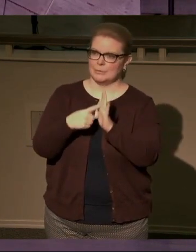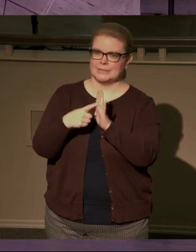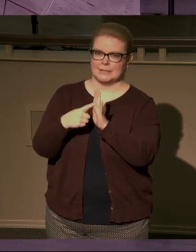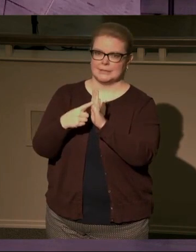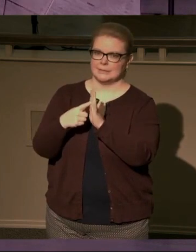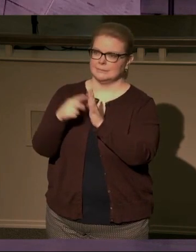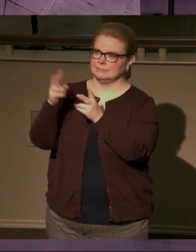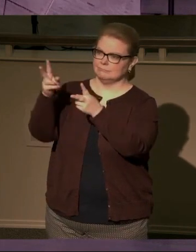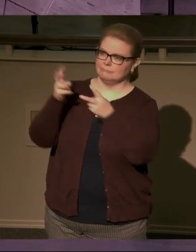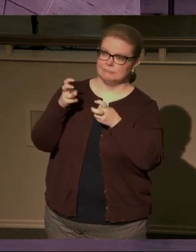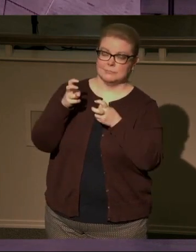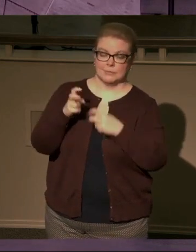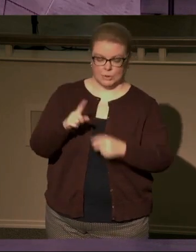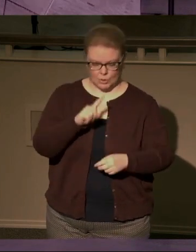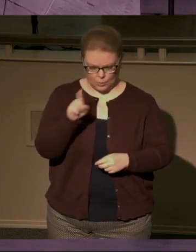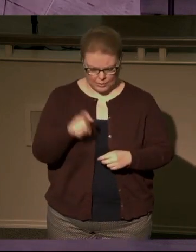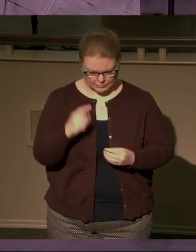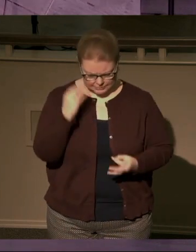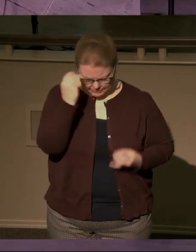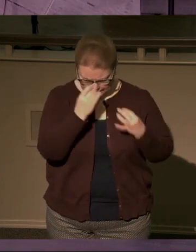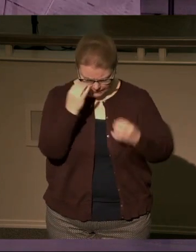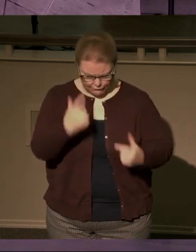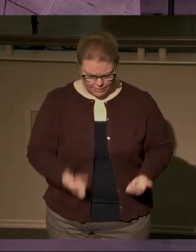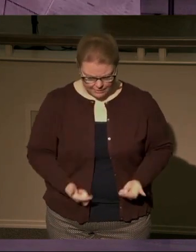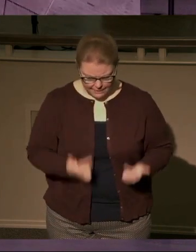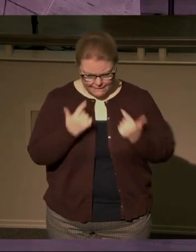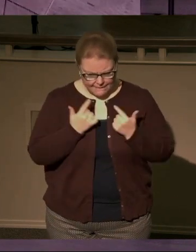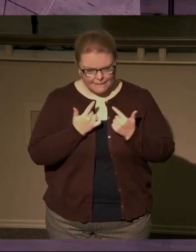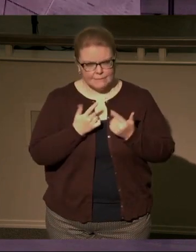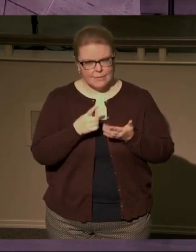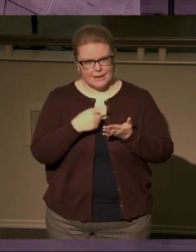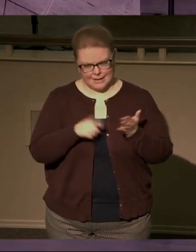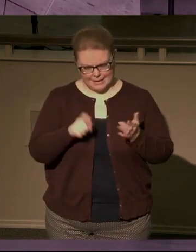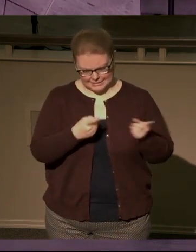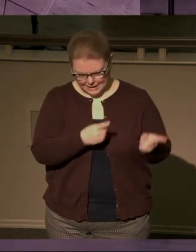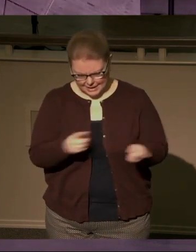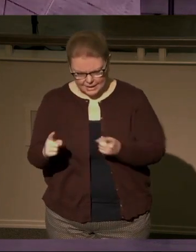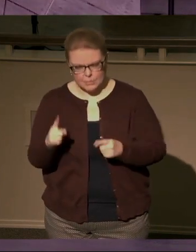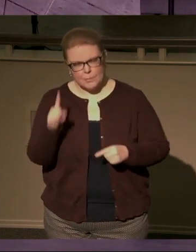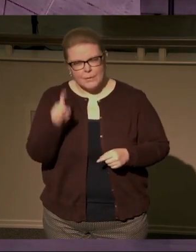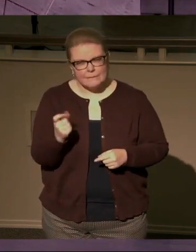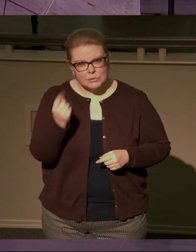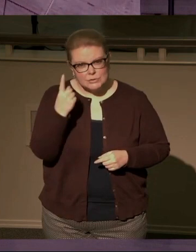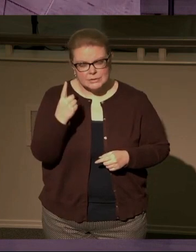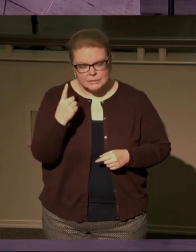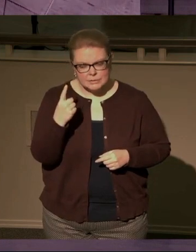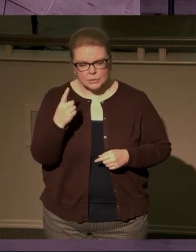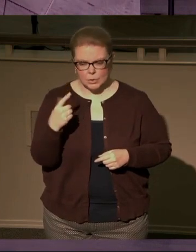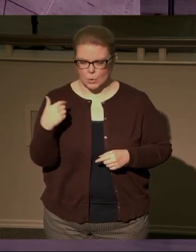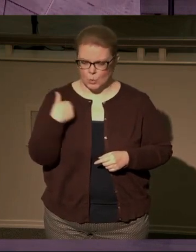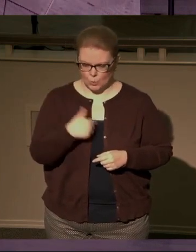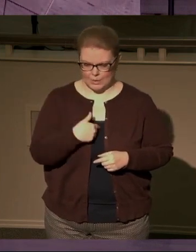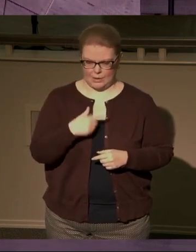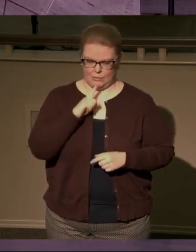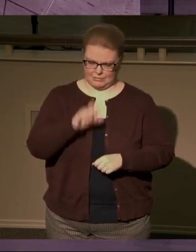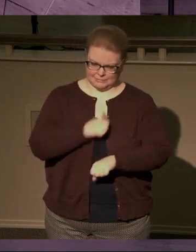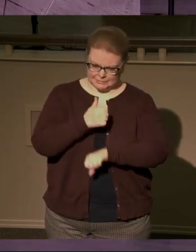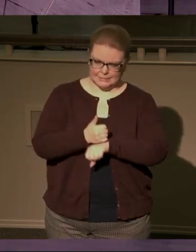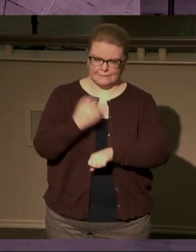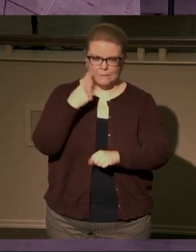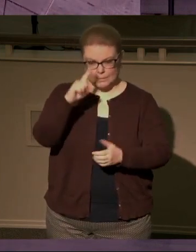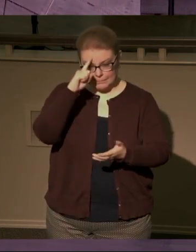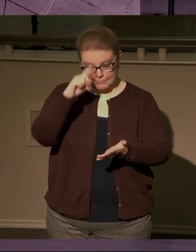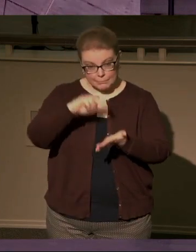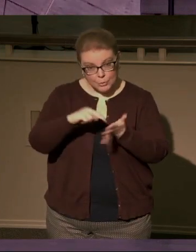for life, the big thing that has to happen is we have to begin to understand we're purpose-built people. And the little